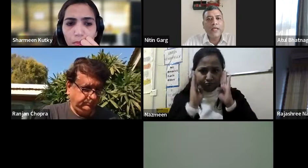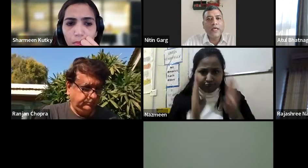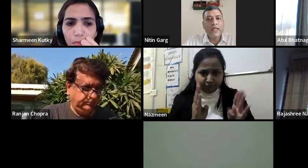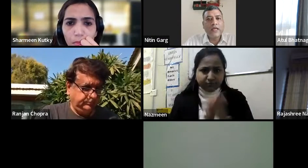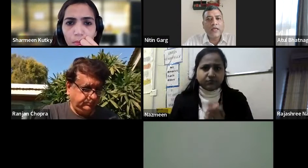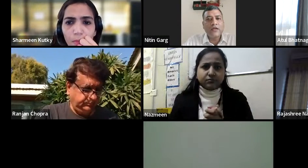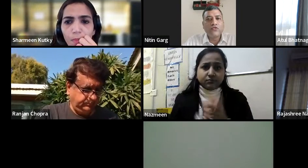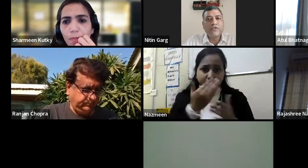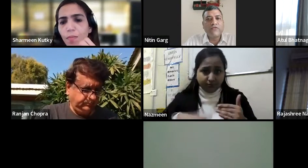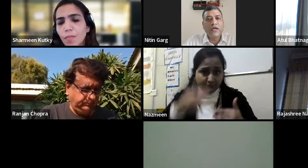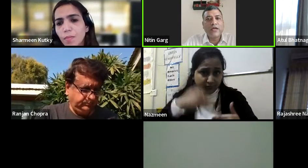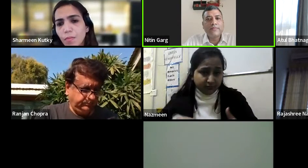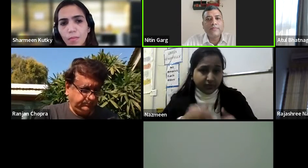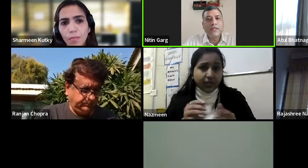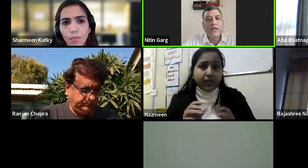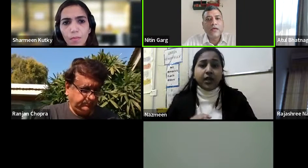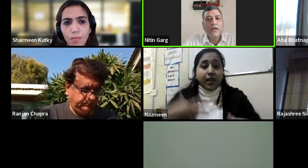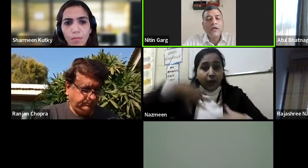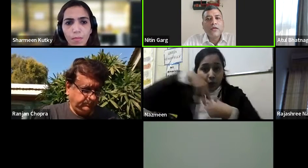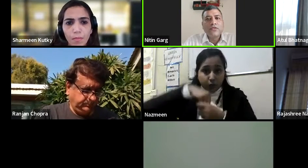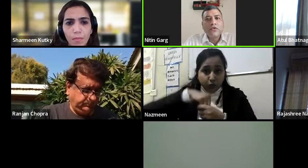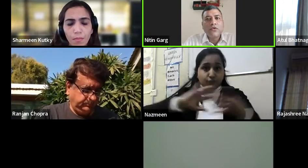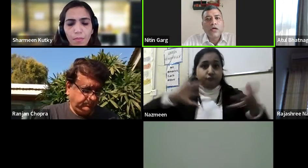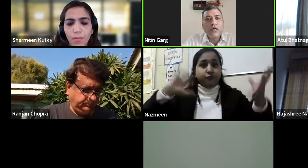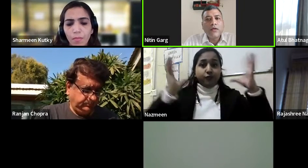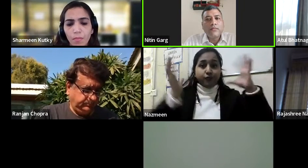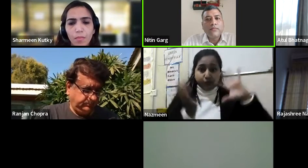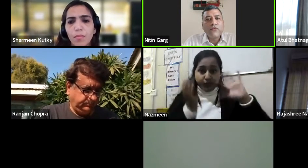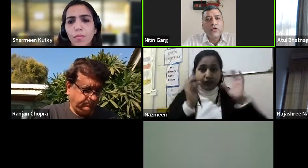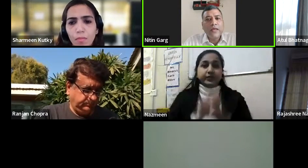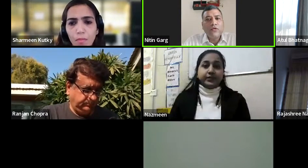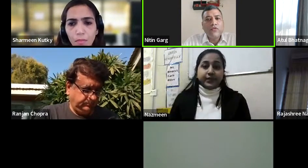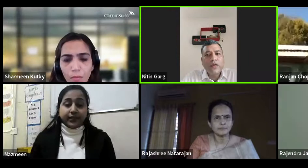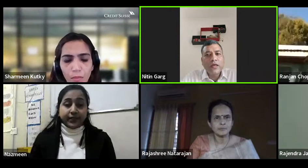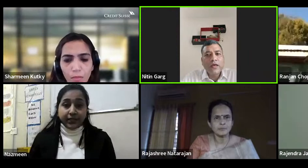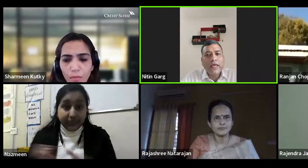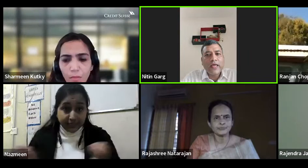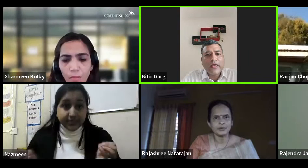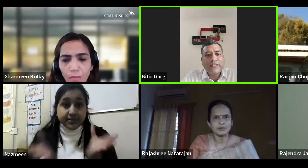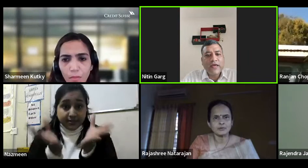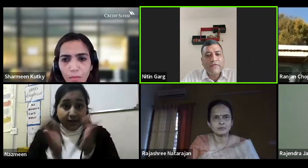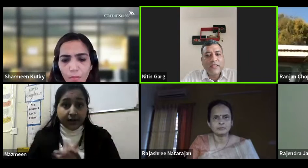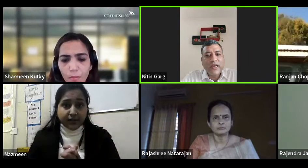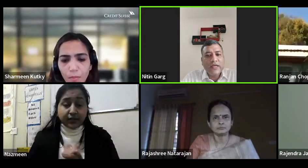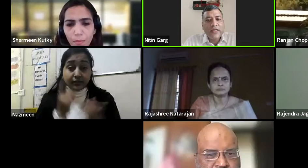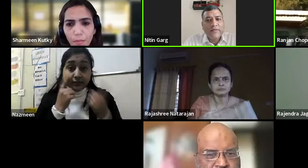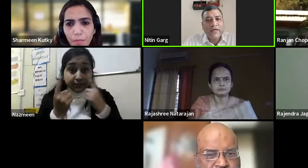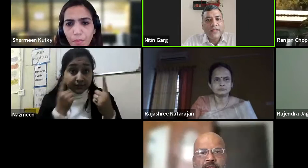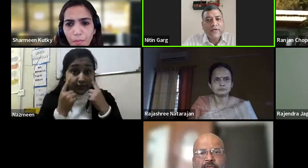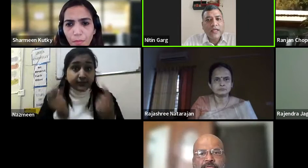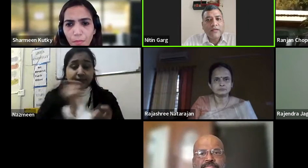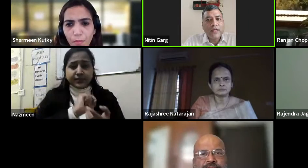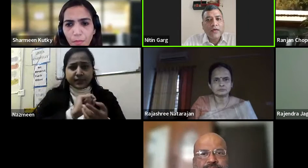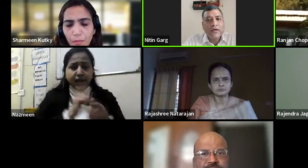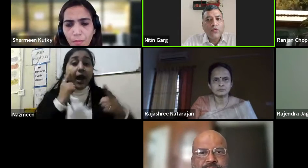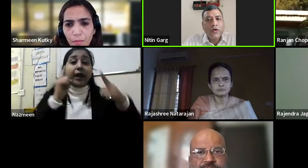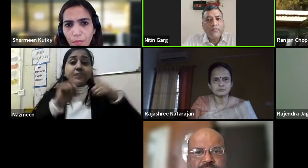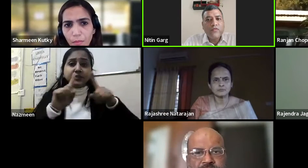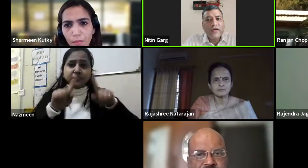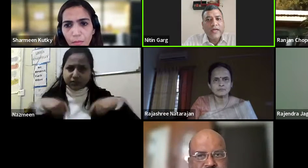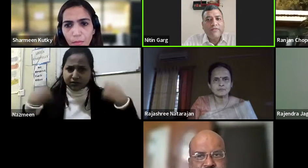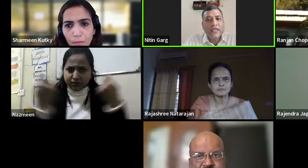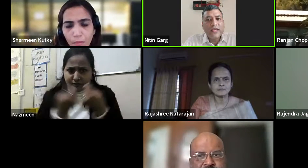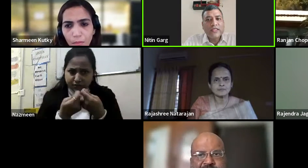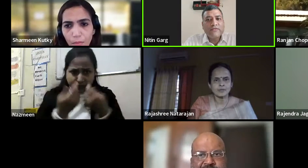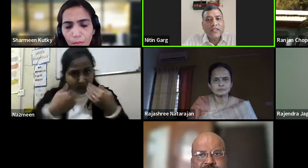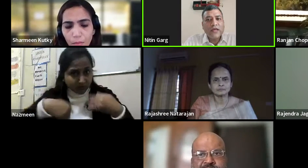and building an inclusive world. So before I move on, can I check with our IT team whether we can